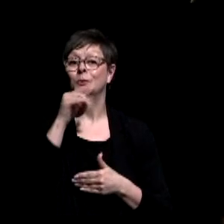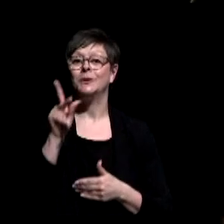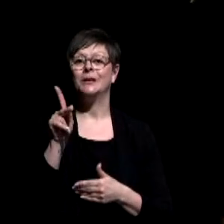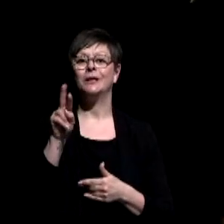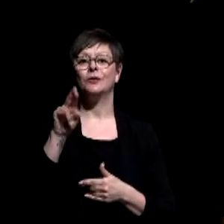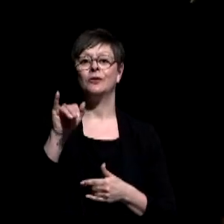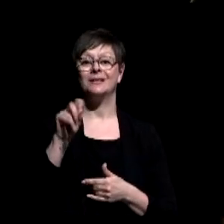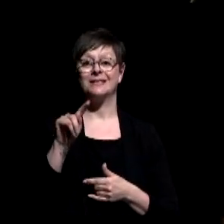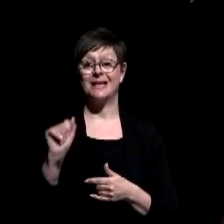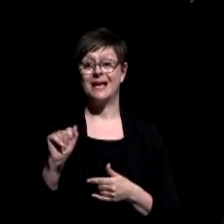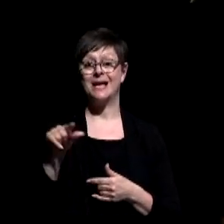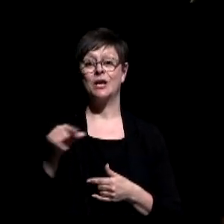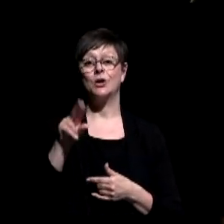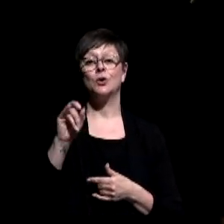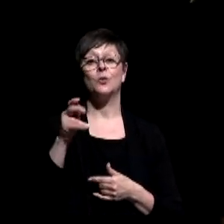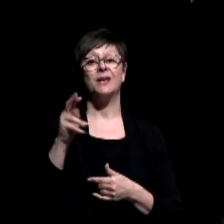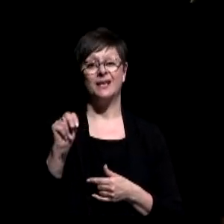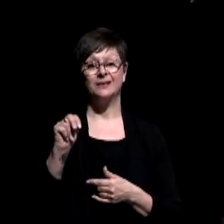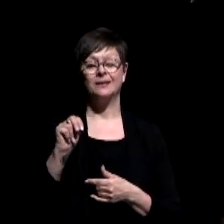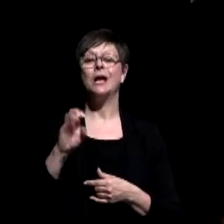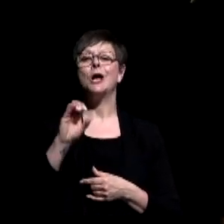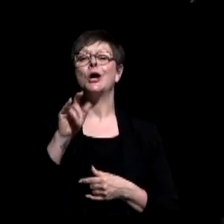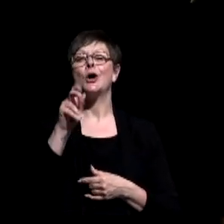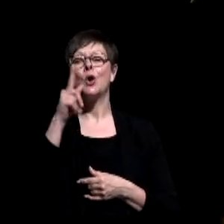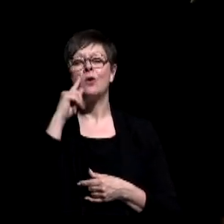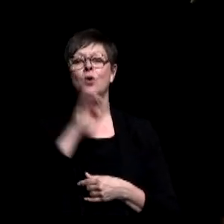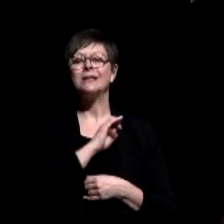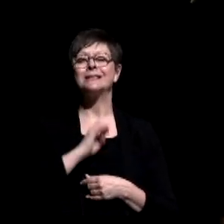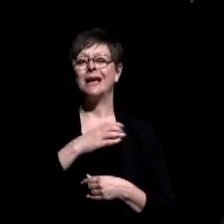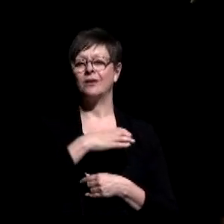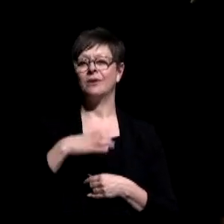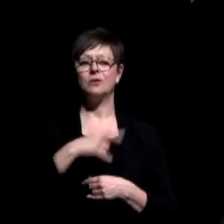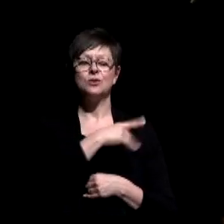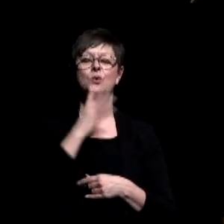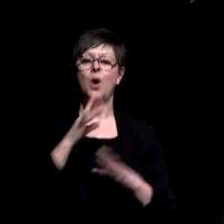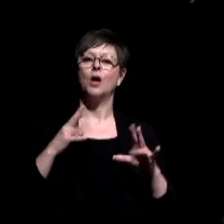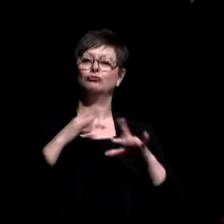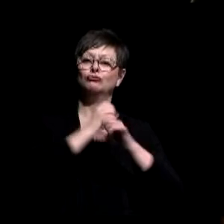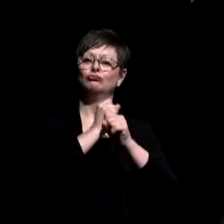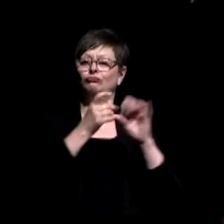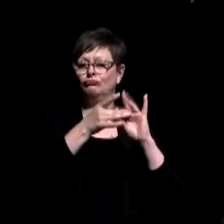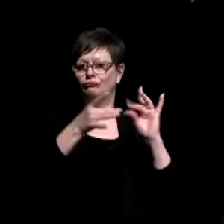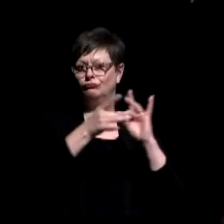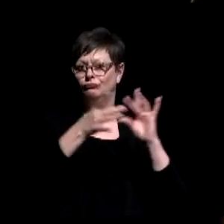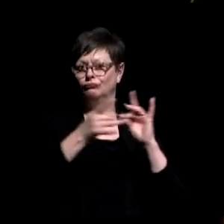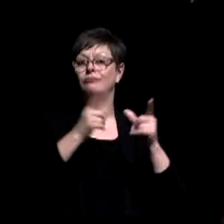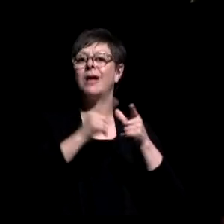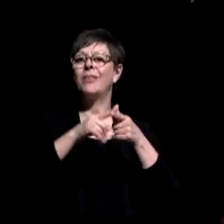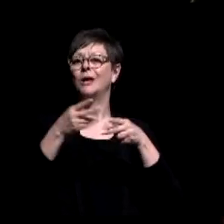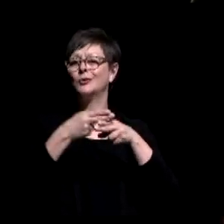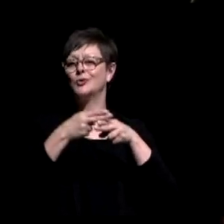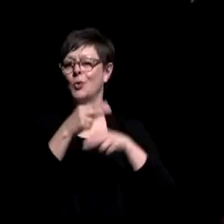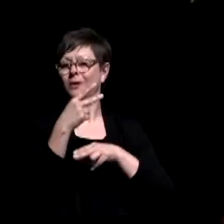Quinlan, Clerk of the Executive Council, to offer closing remarks, followed by a short video.